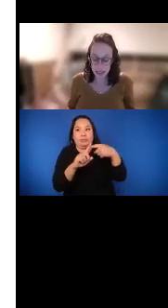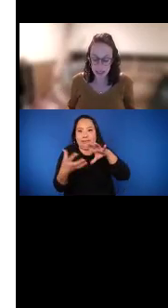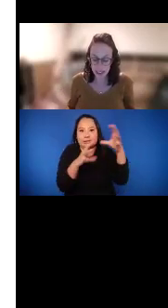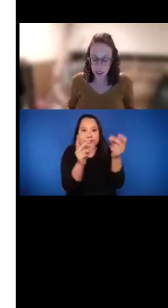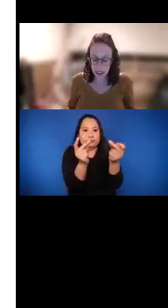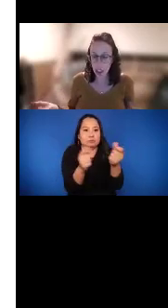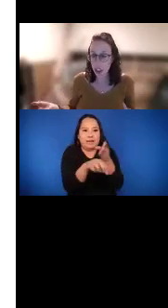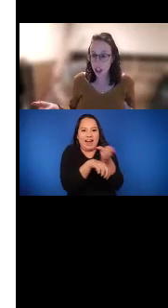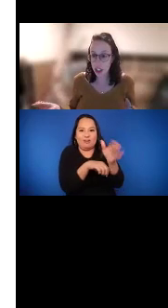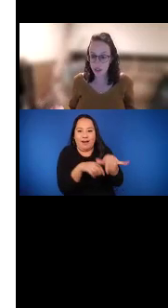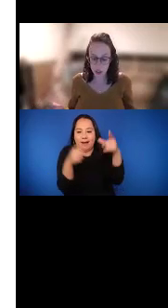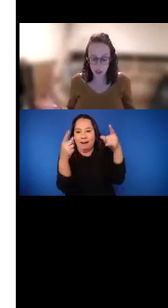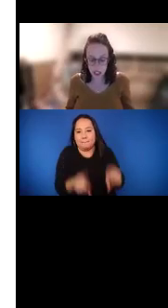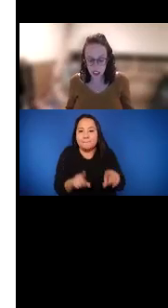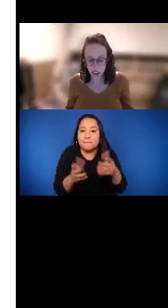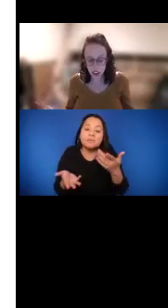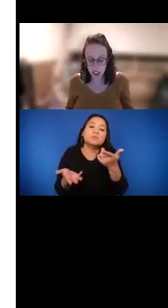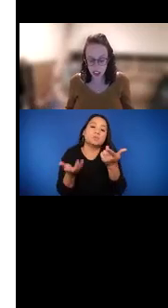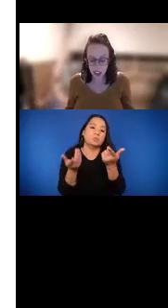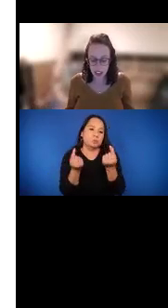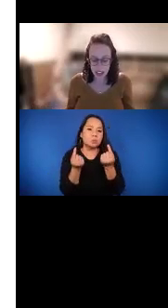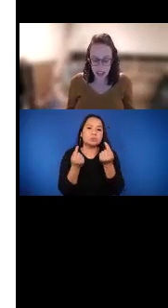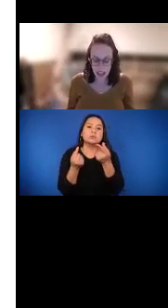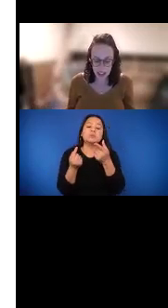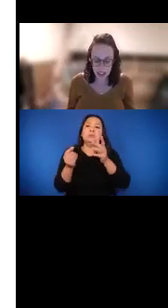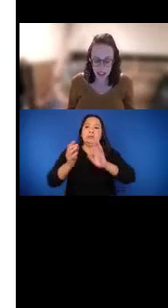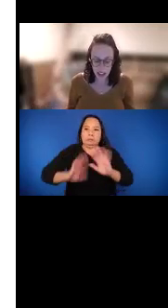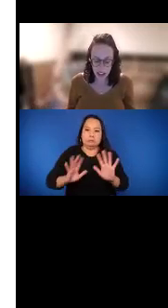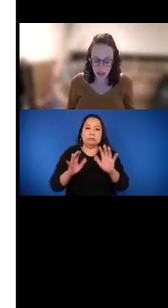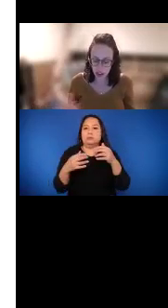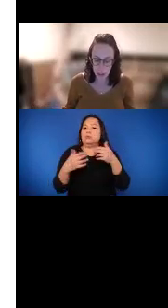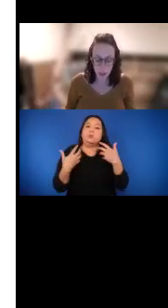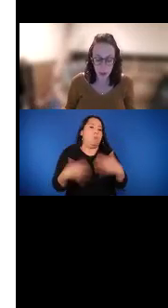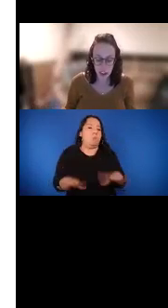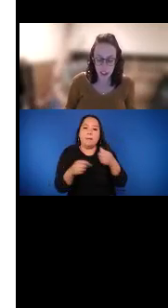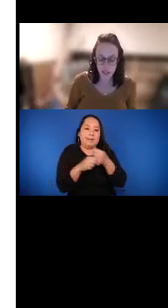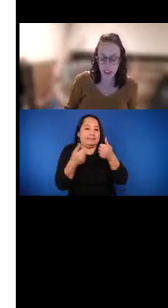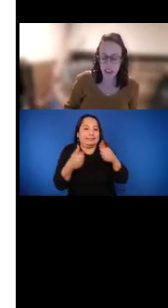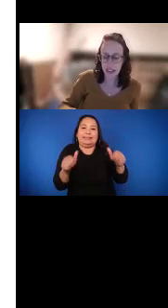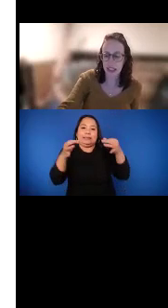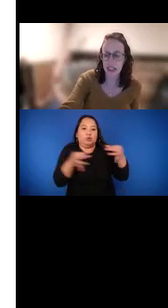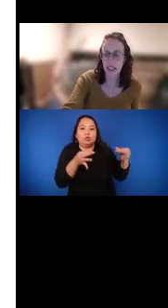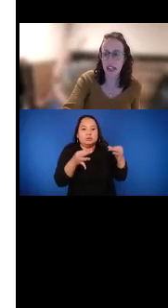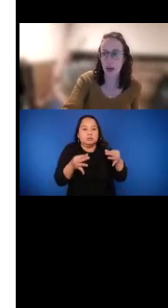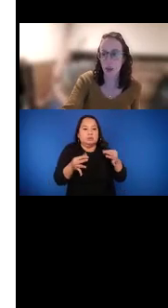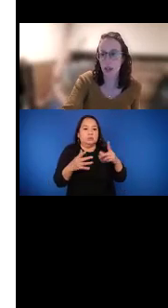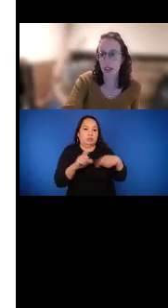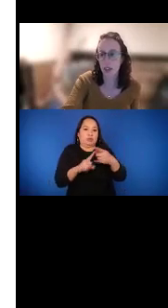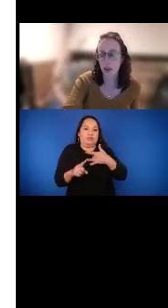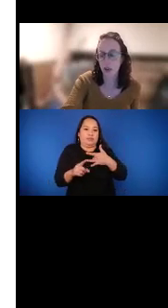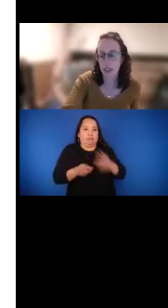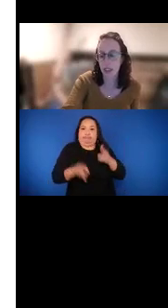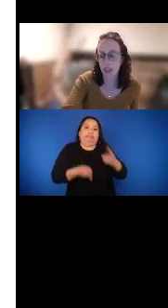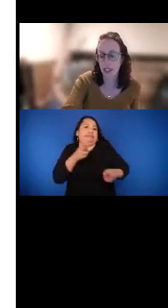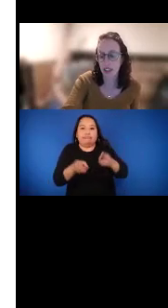not make decisions in a hurry or feel rushed. And then just be wary of unsolicited help